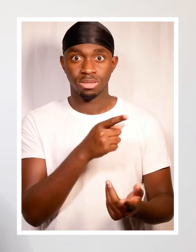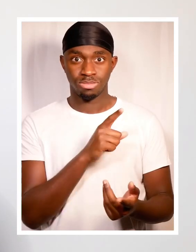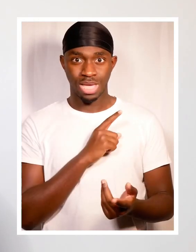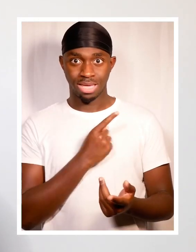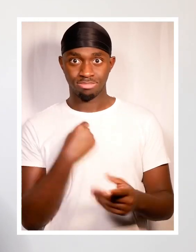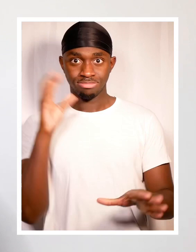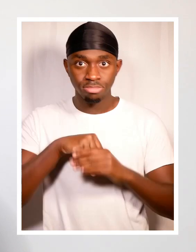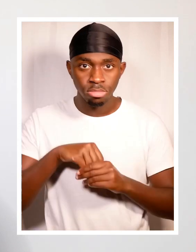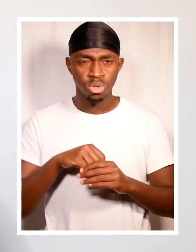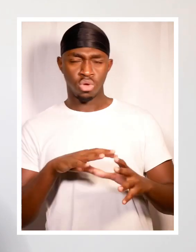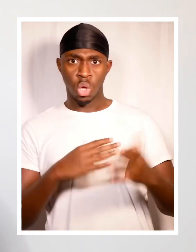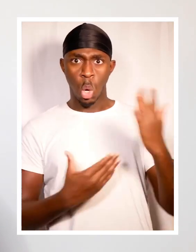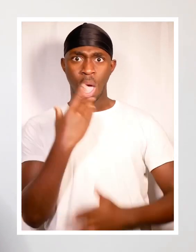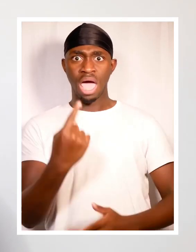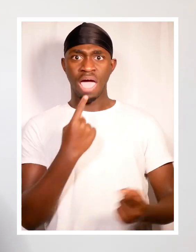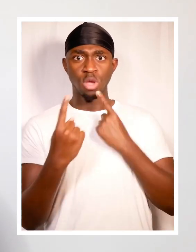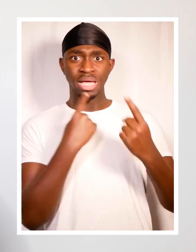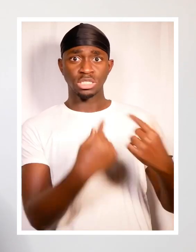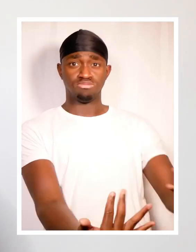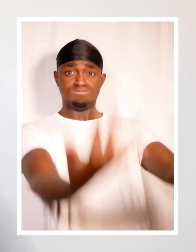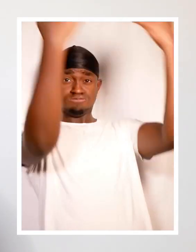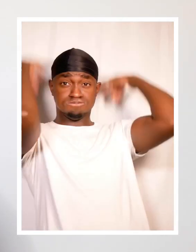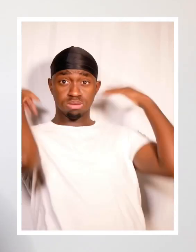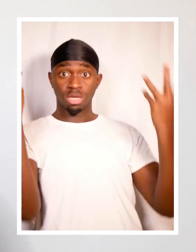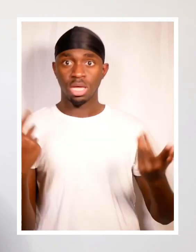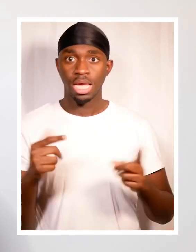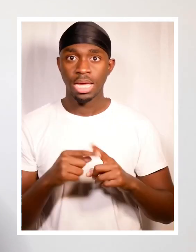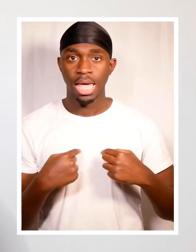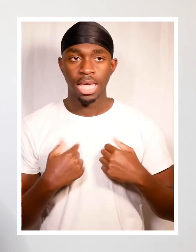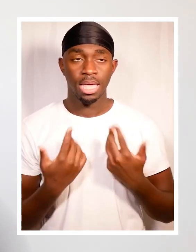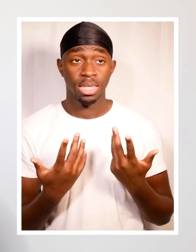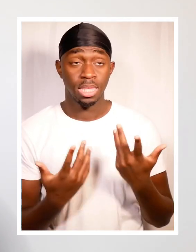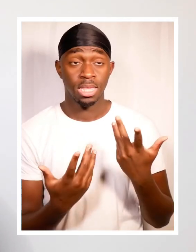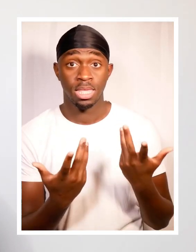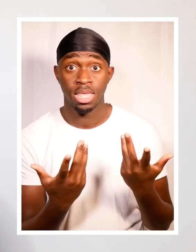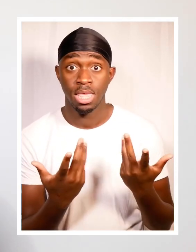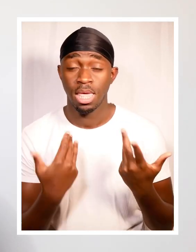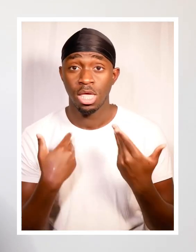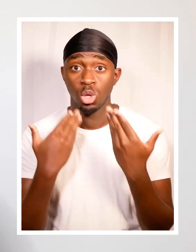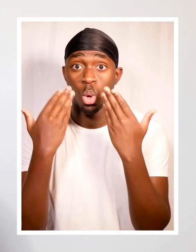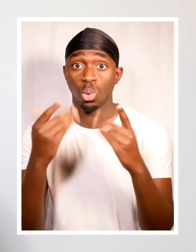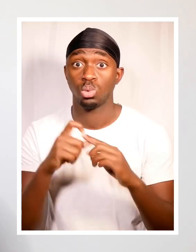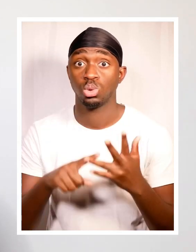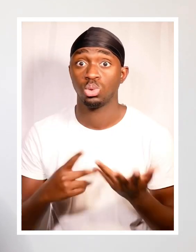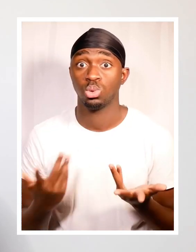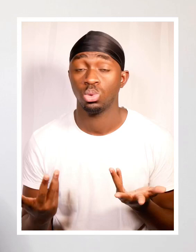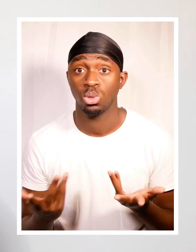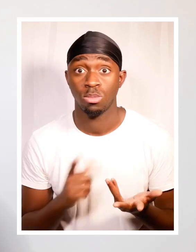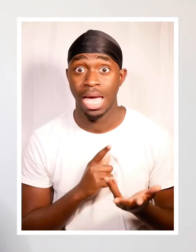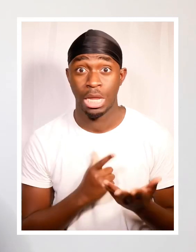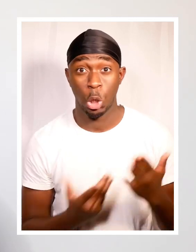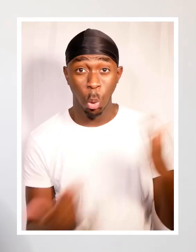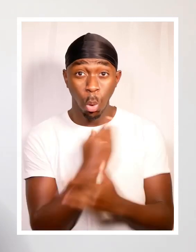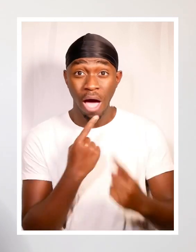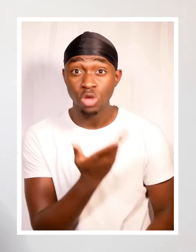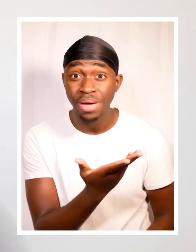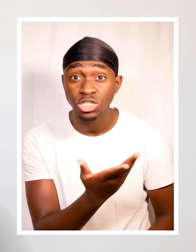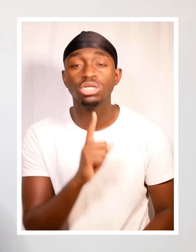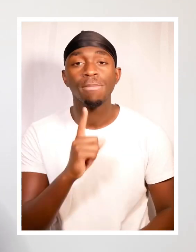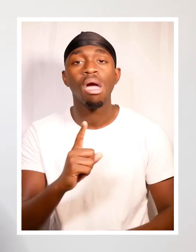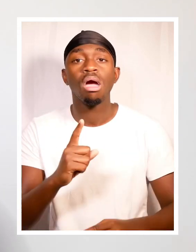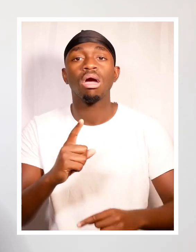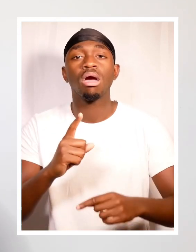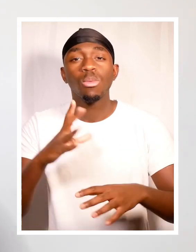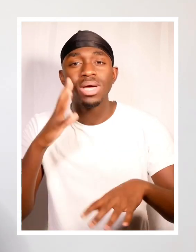it was just their preference and python tends to be a very beginner friendly programming language anyway so